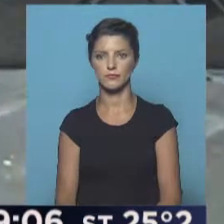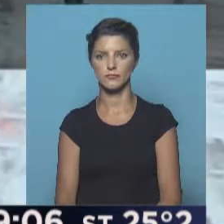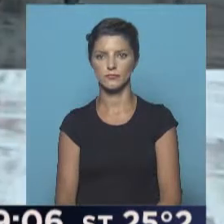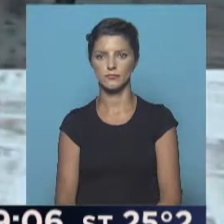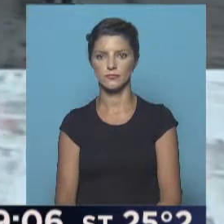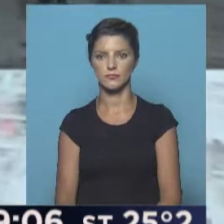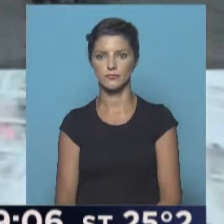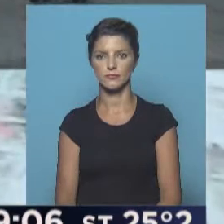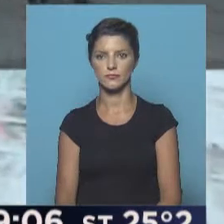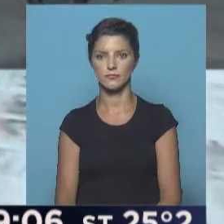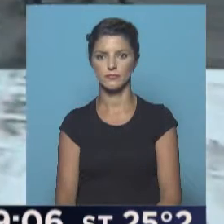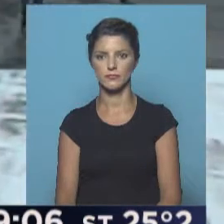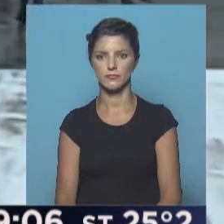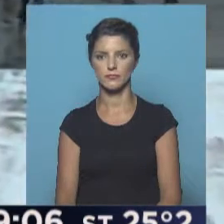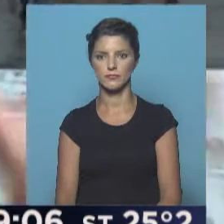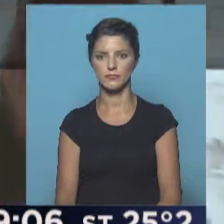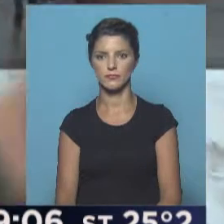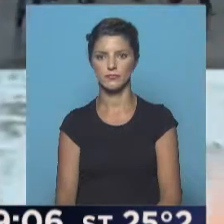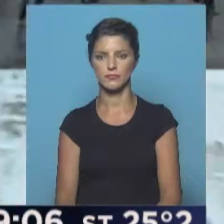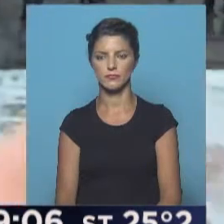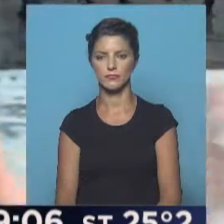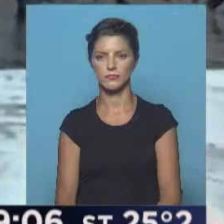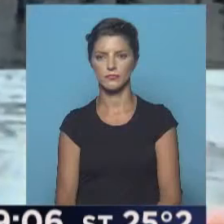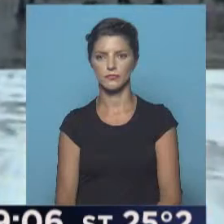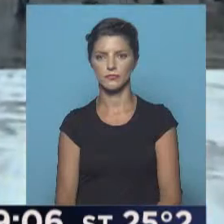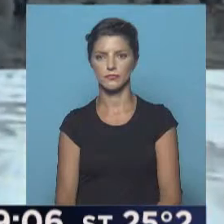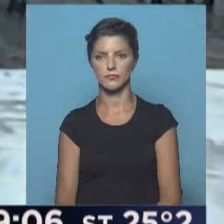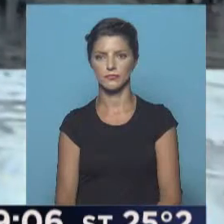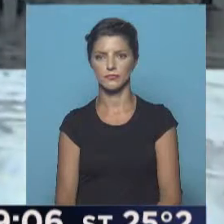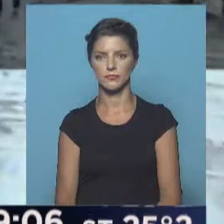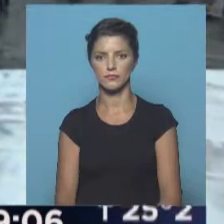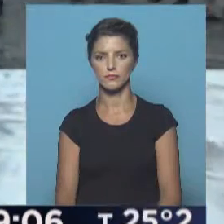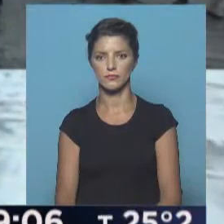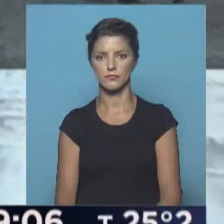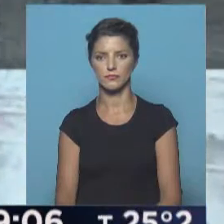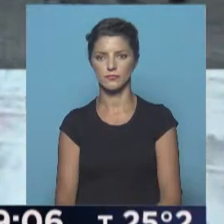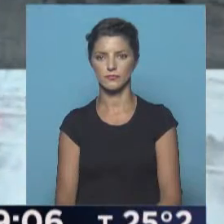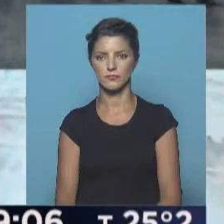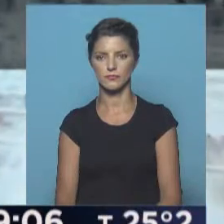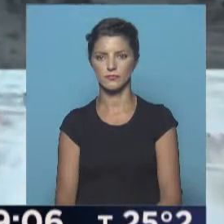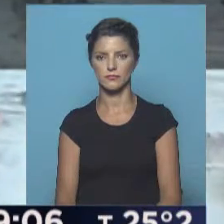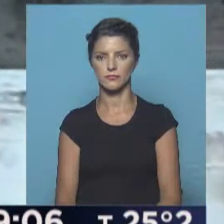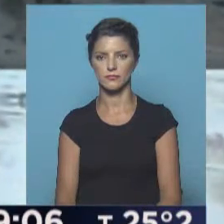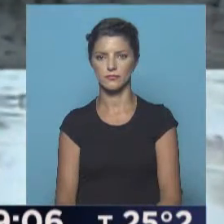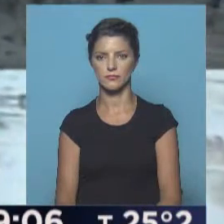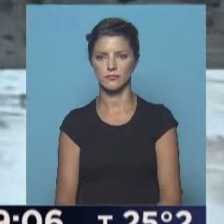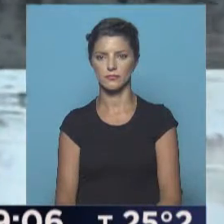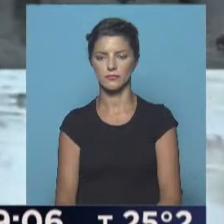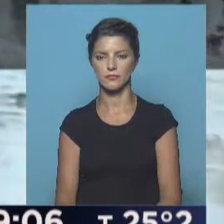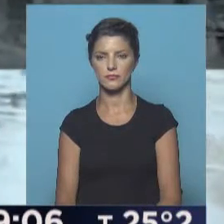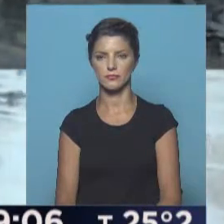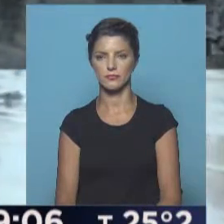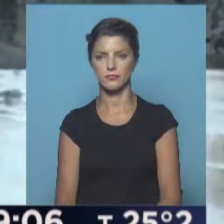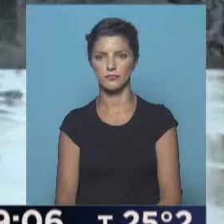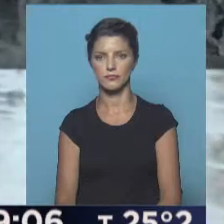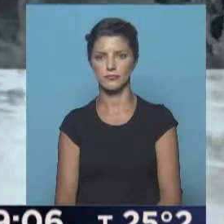this. And I just feel like you can feel the change in the air, and a great movement has been started, and America's